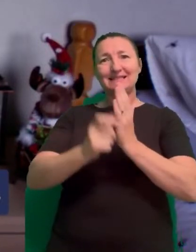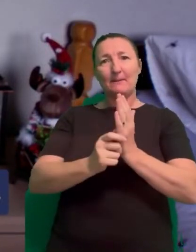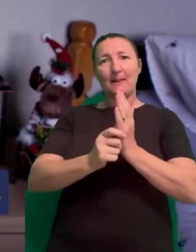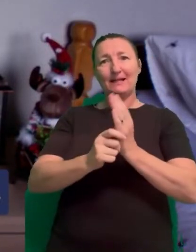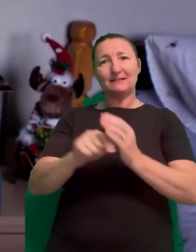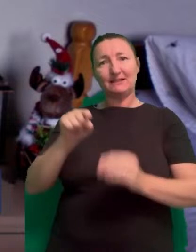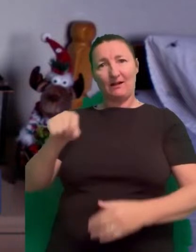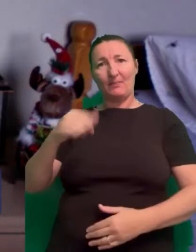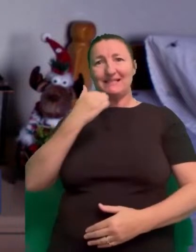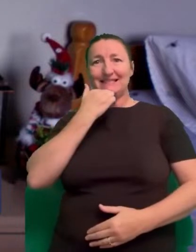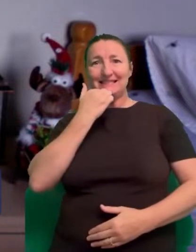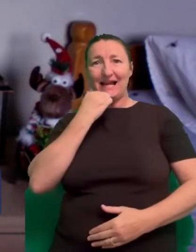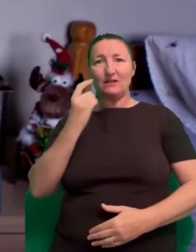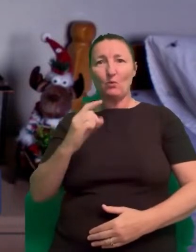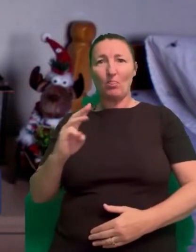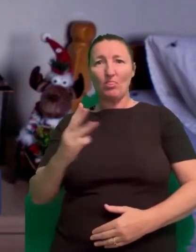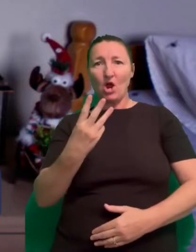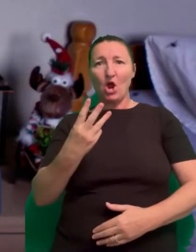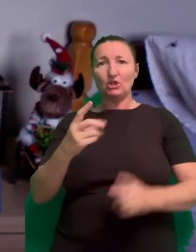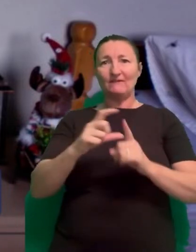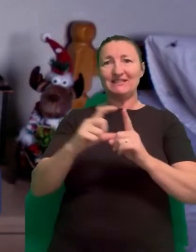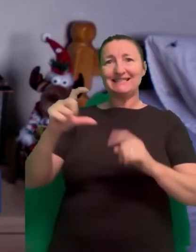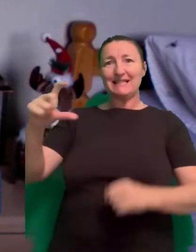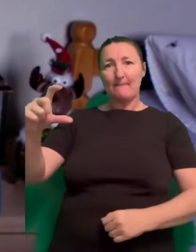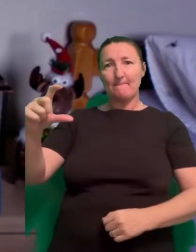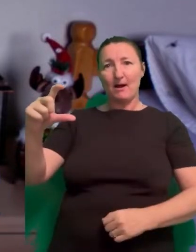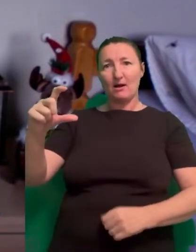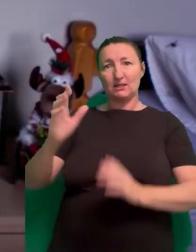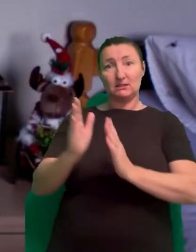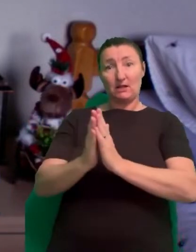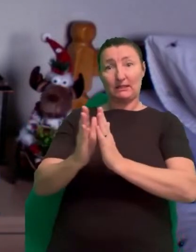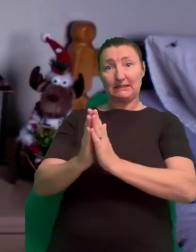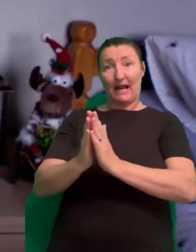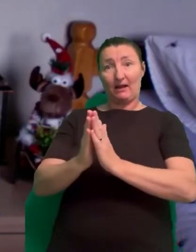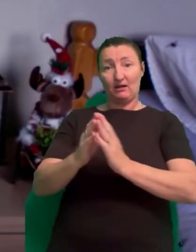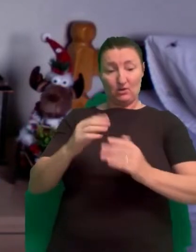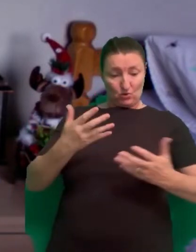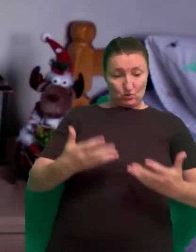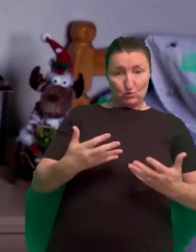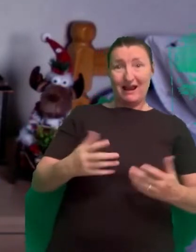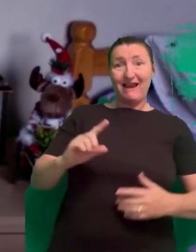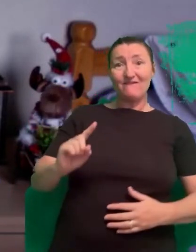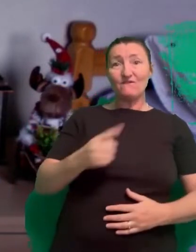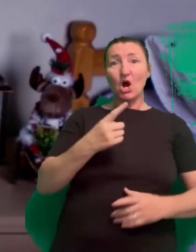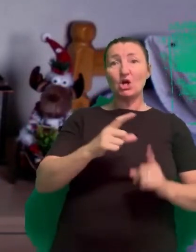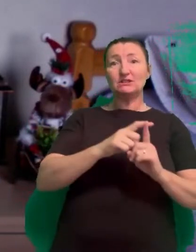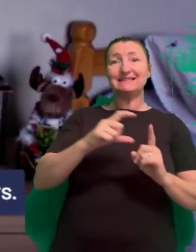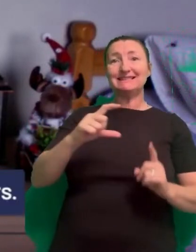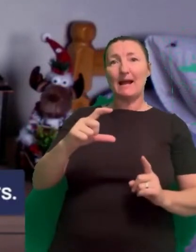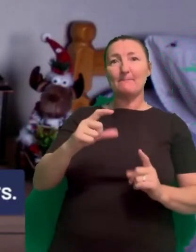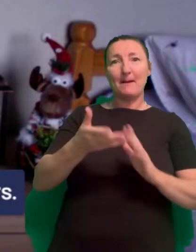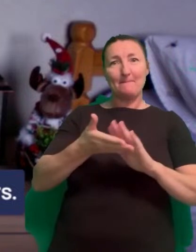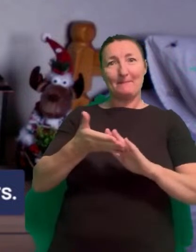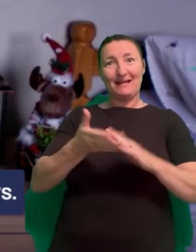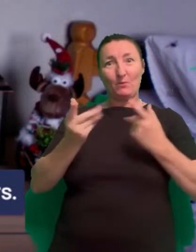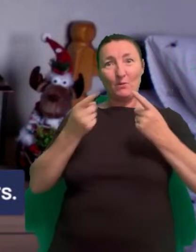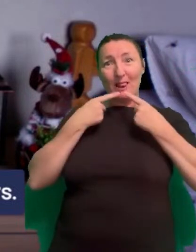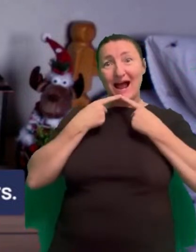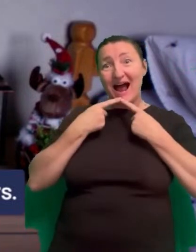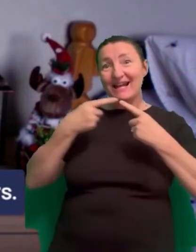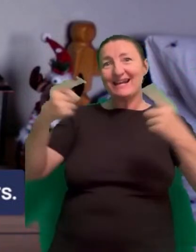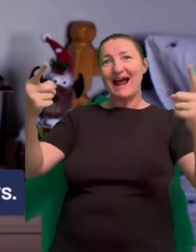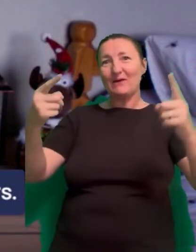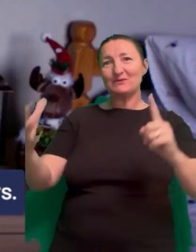with Disabilities. This year it falls on the 3rd of December, which is on the Sunday, so today is the first and we